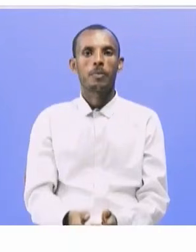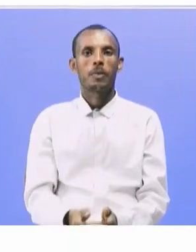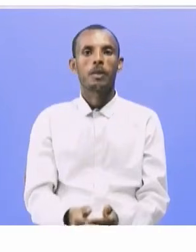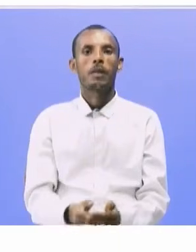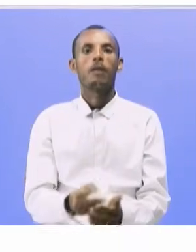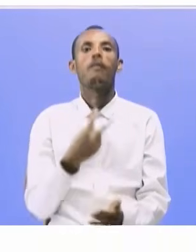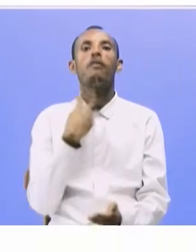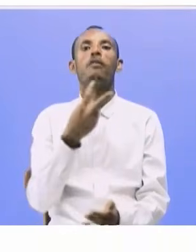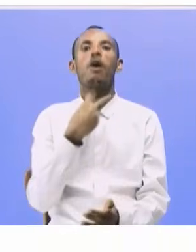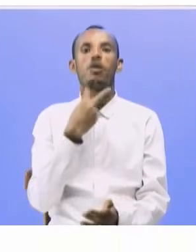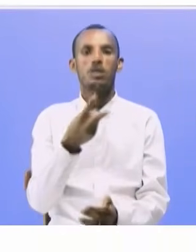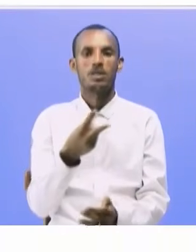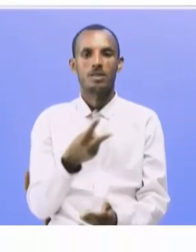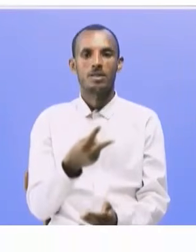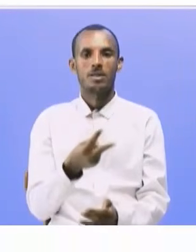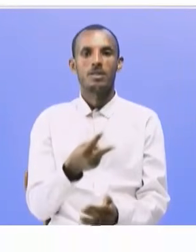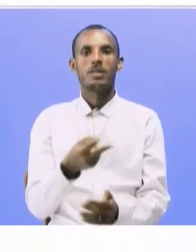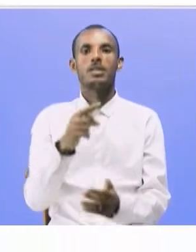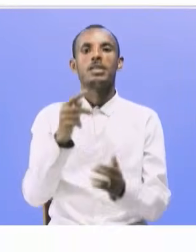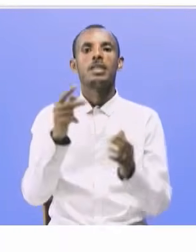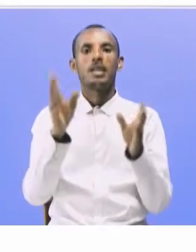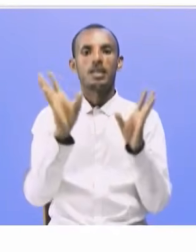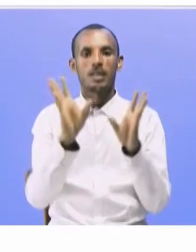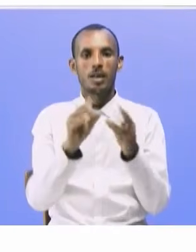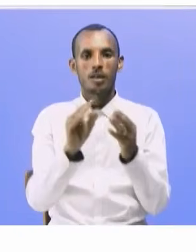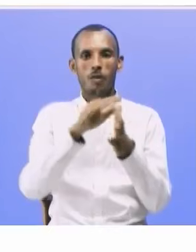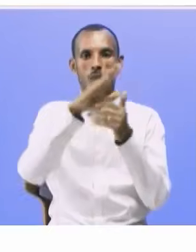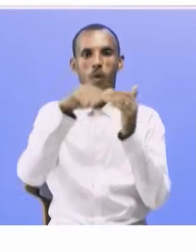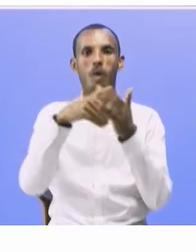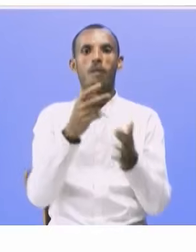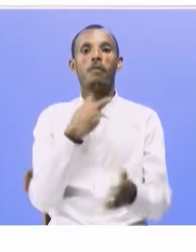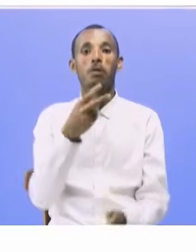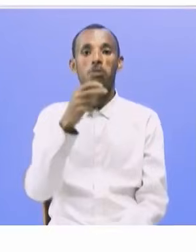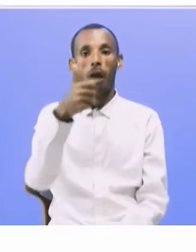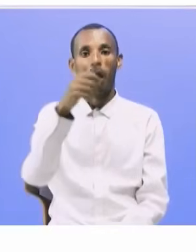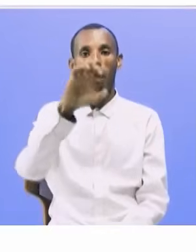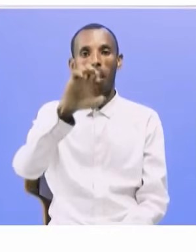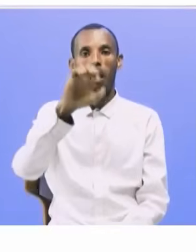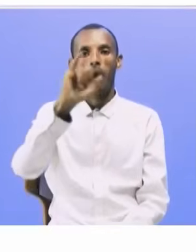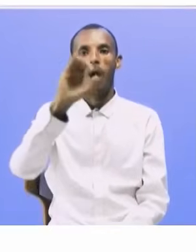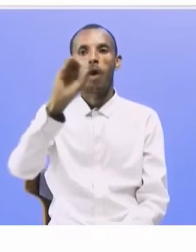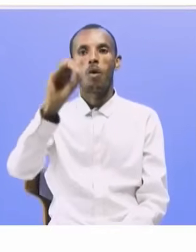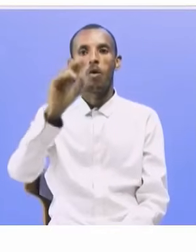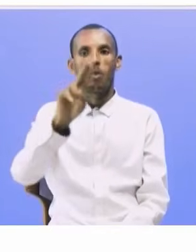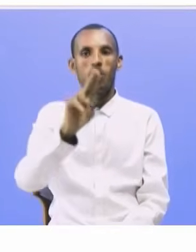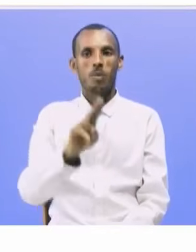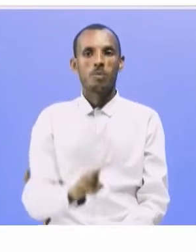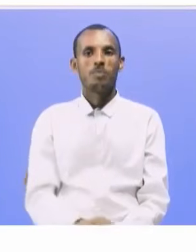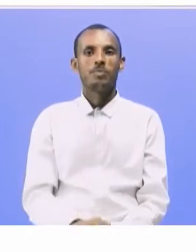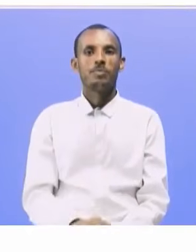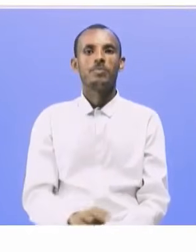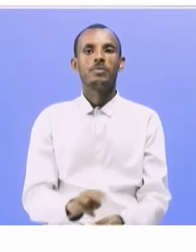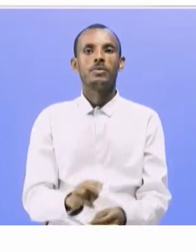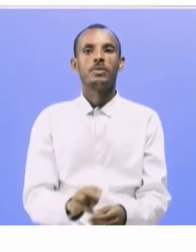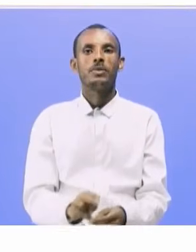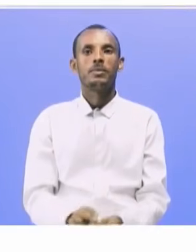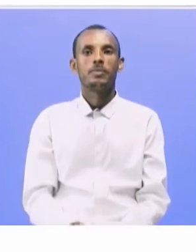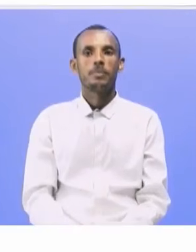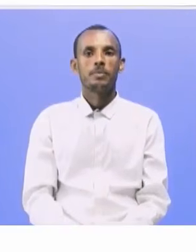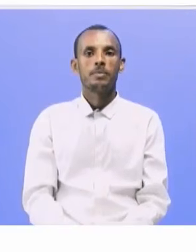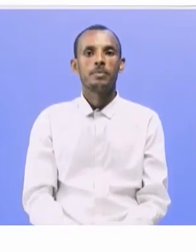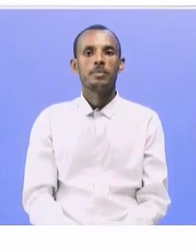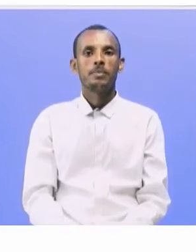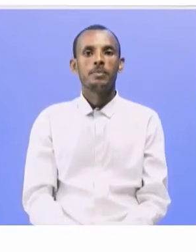vowels. The set of all vowels of English alphabet.